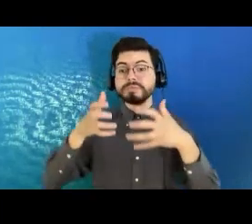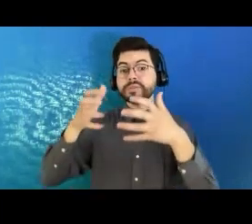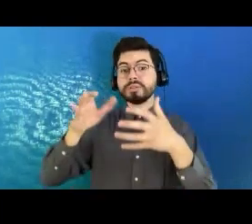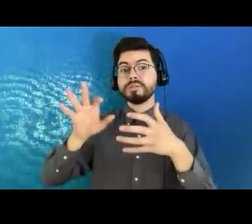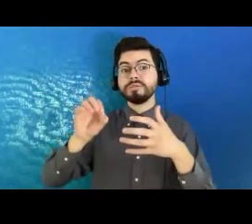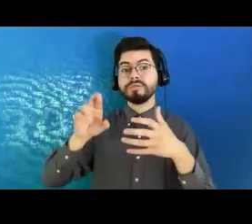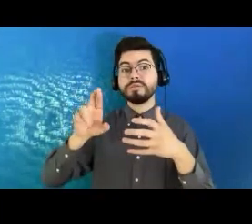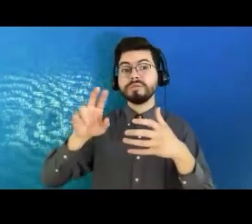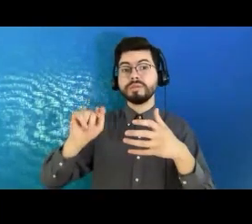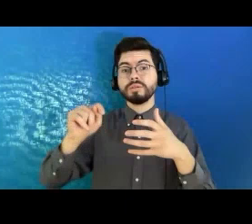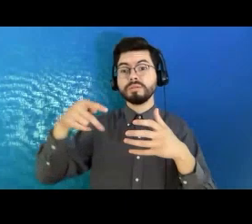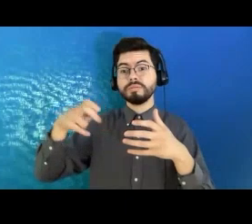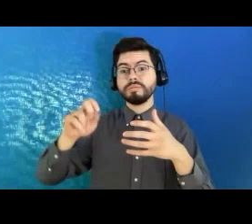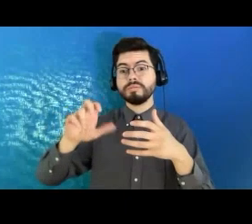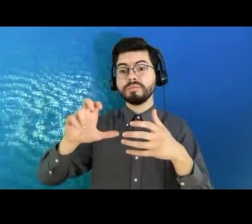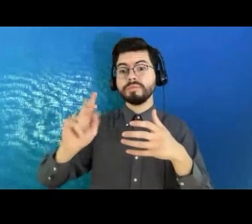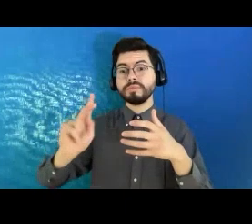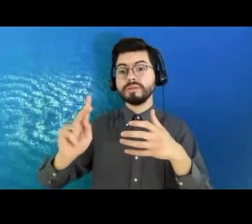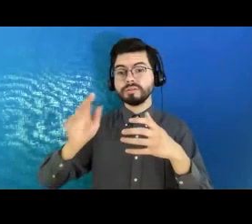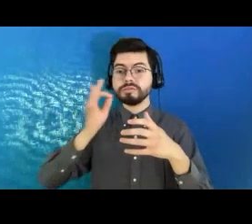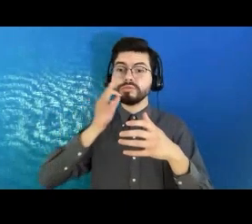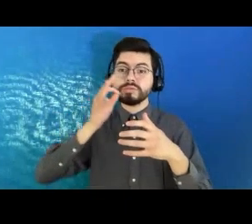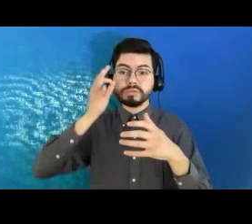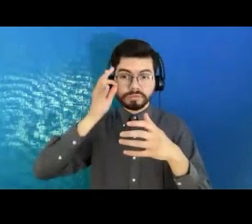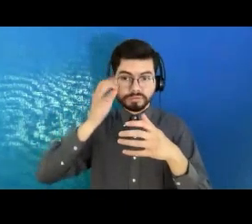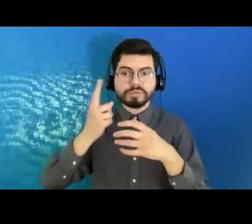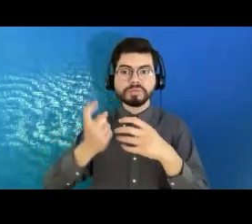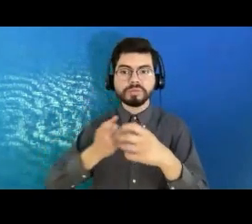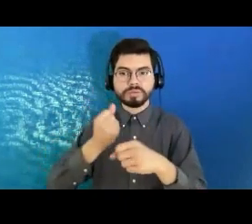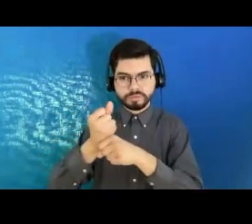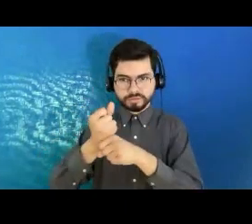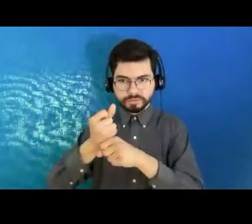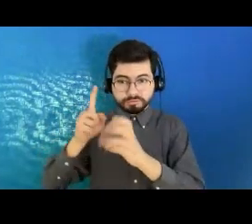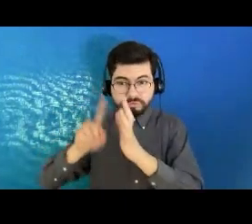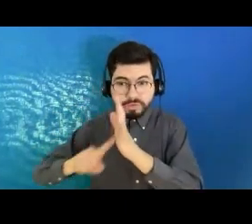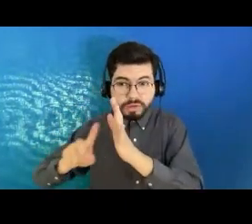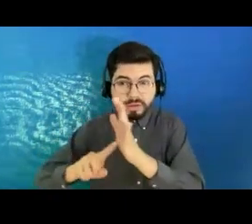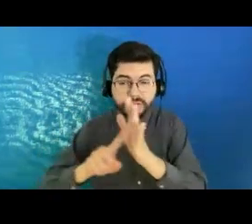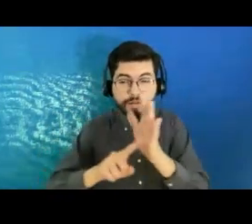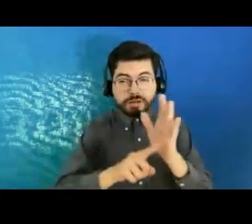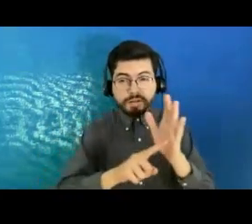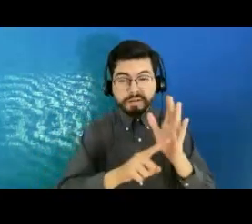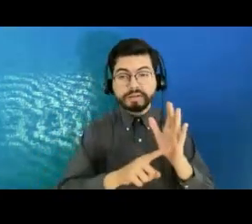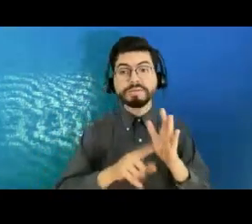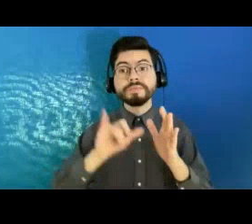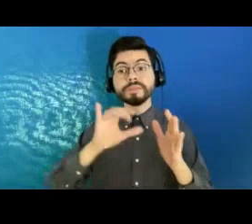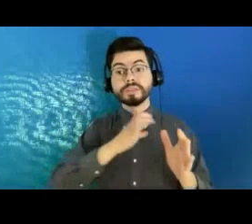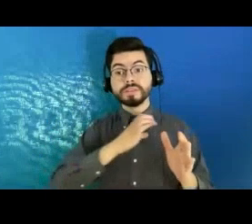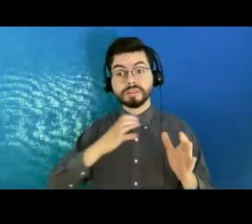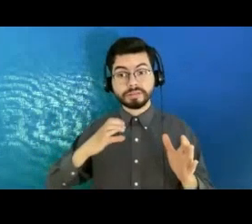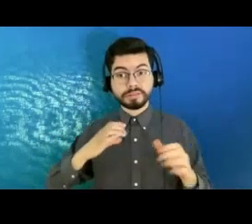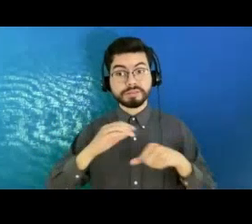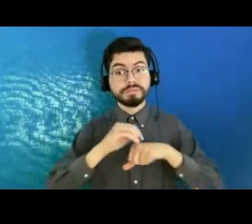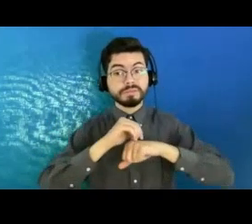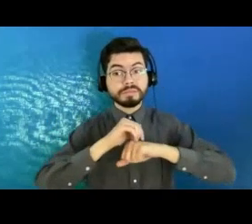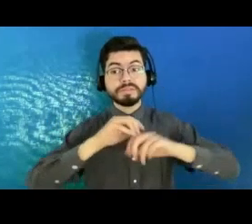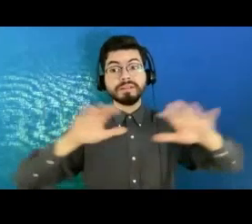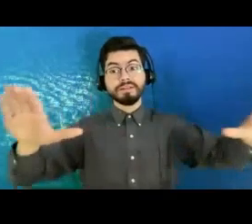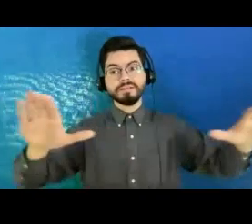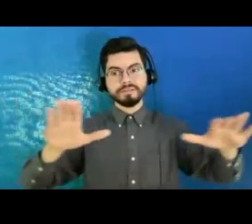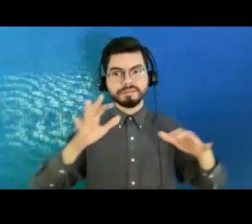they go through one more year of assurance testing, and then the Intertribal Buffalo Council takes those bison and ships them out to Native American tribes across the